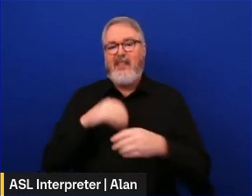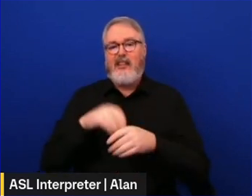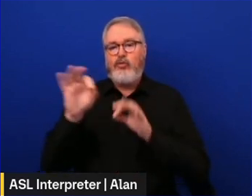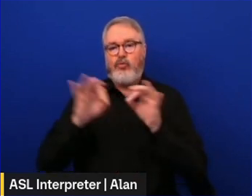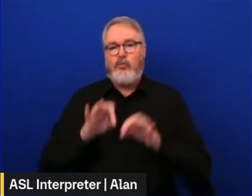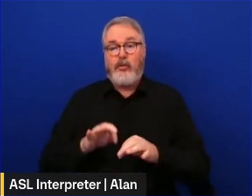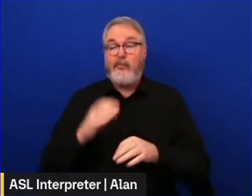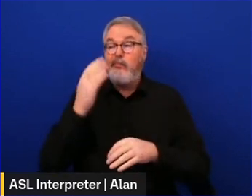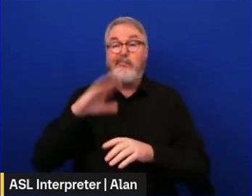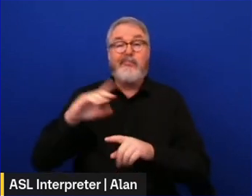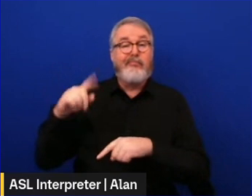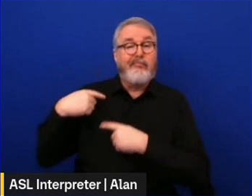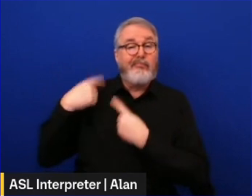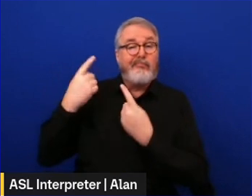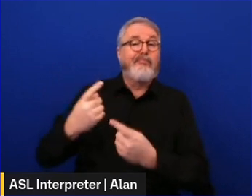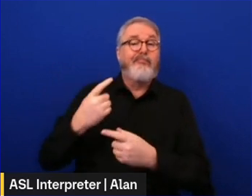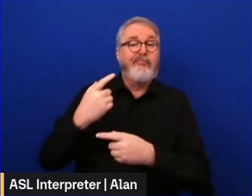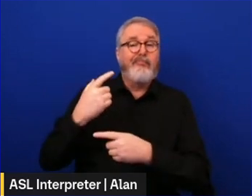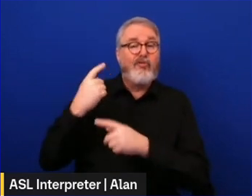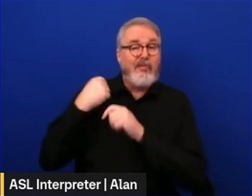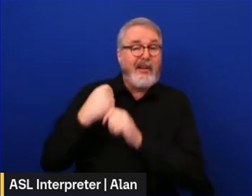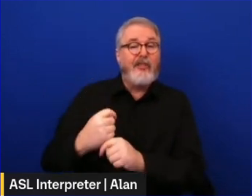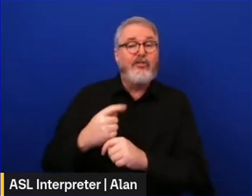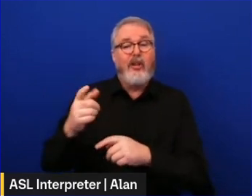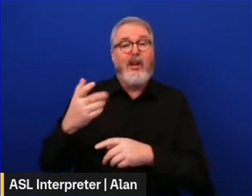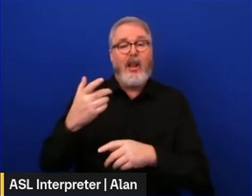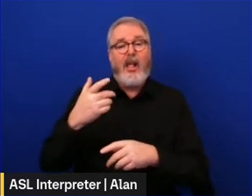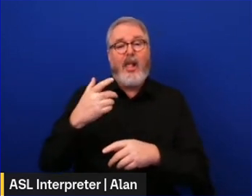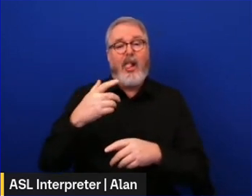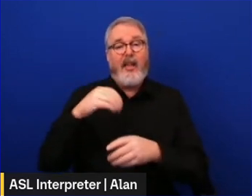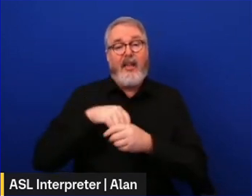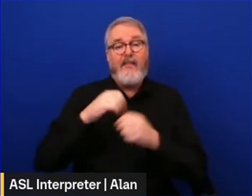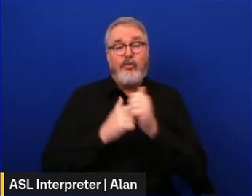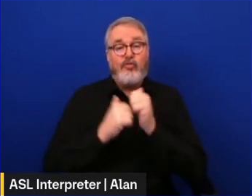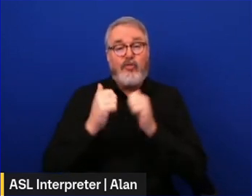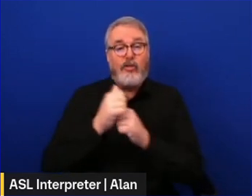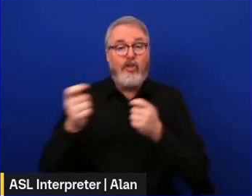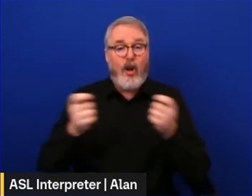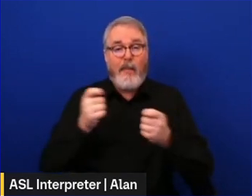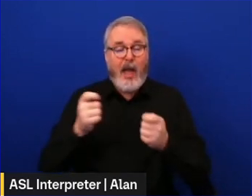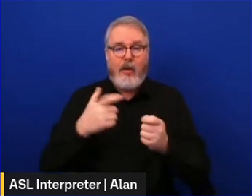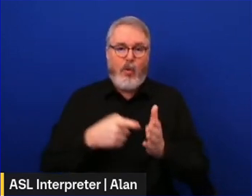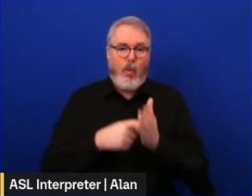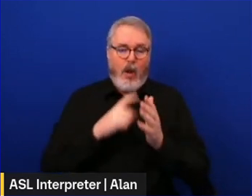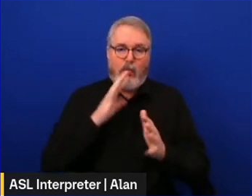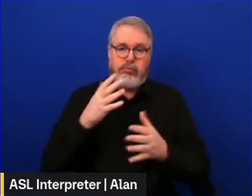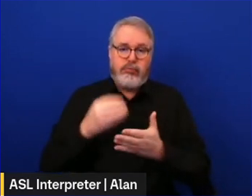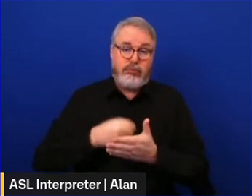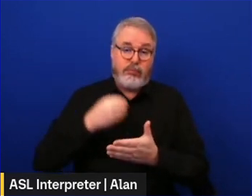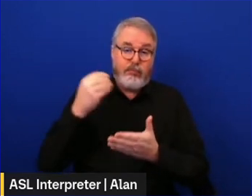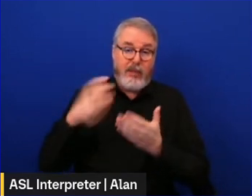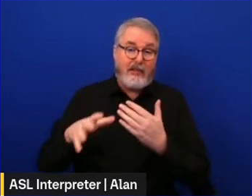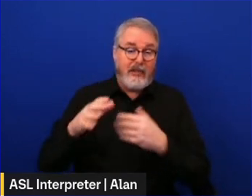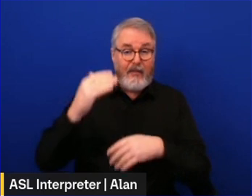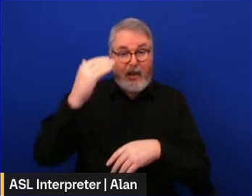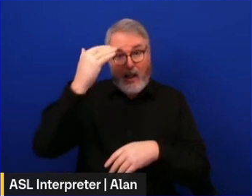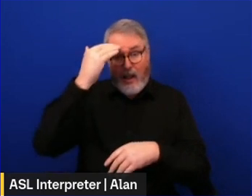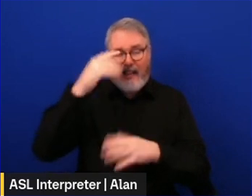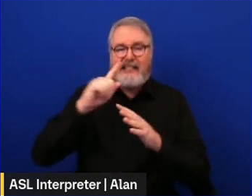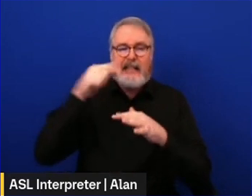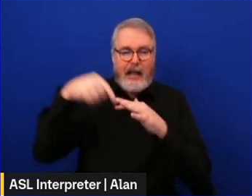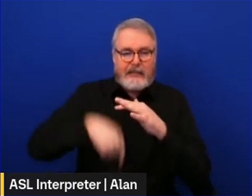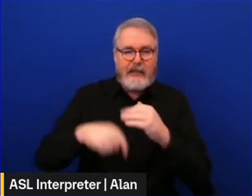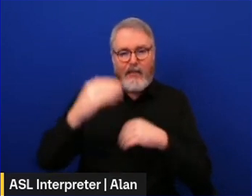Traditional infrastructure management requires extensive knowledge of configuration files,